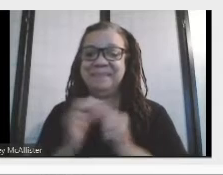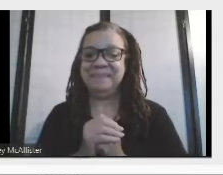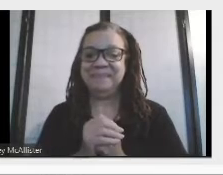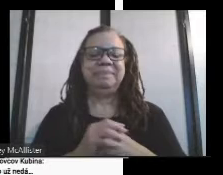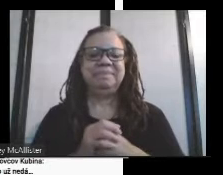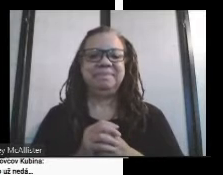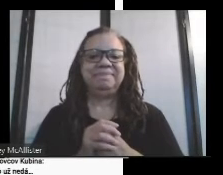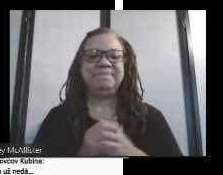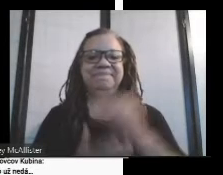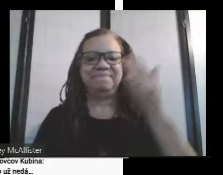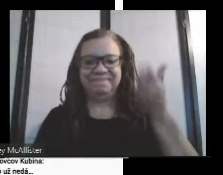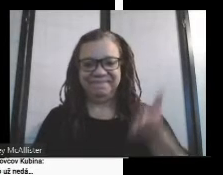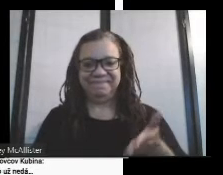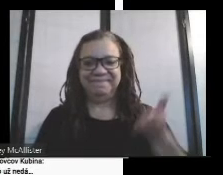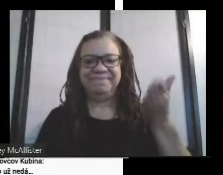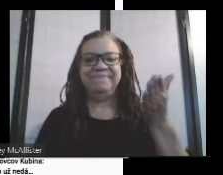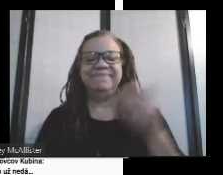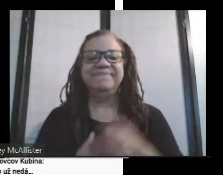screen.